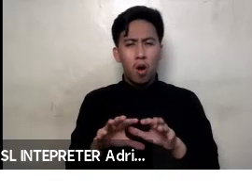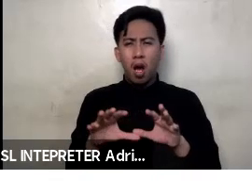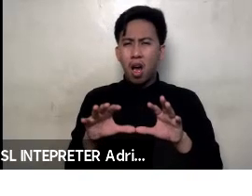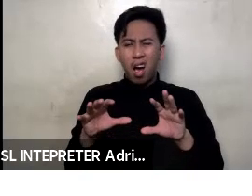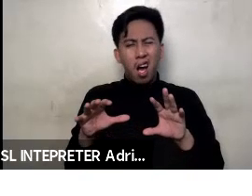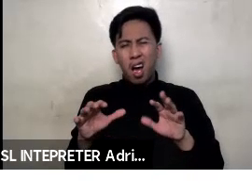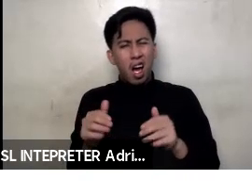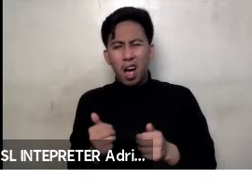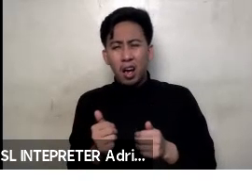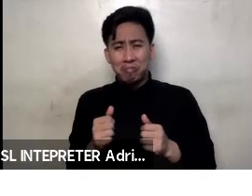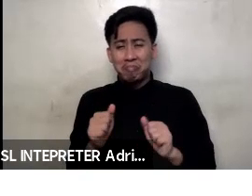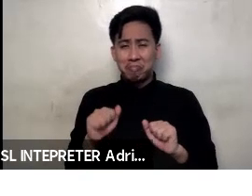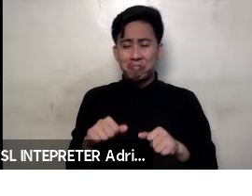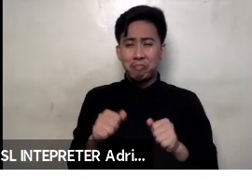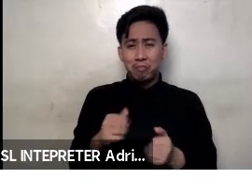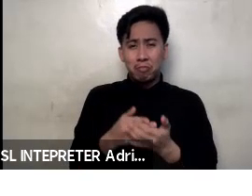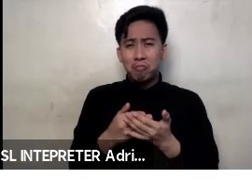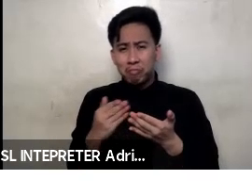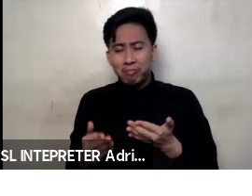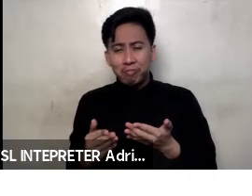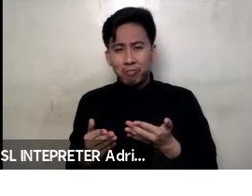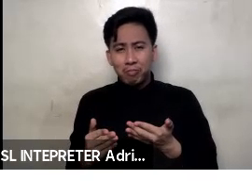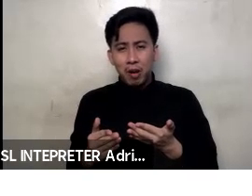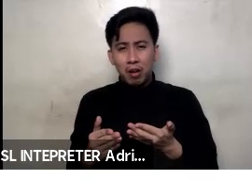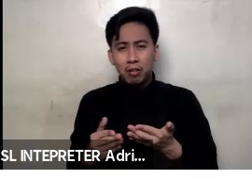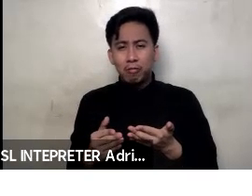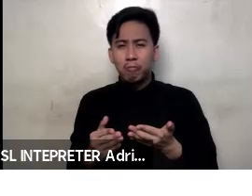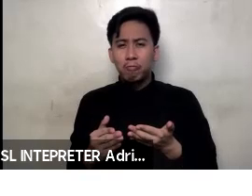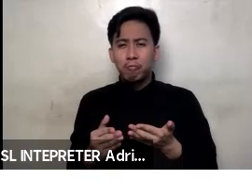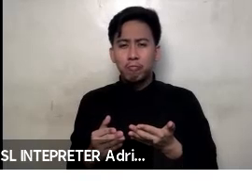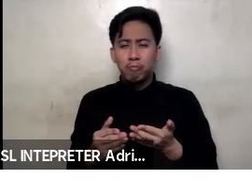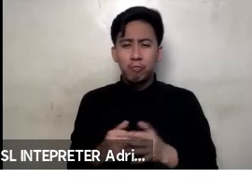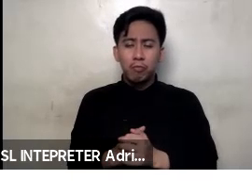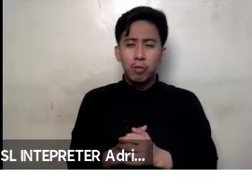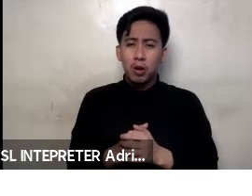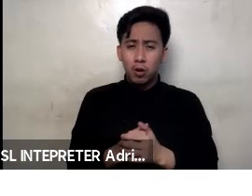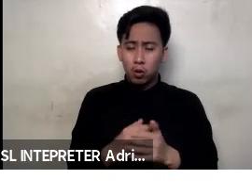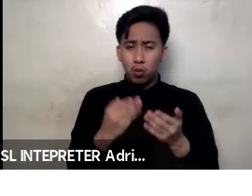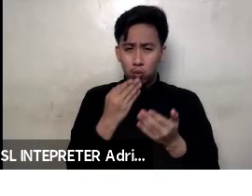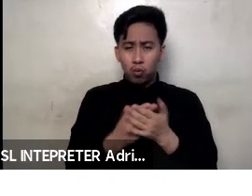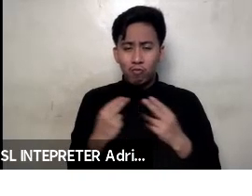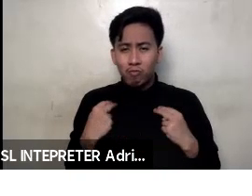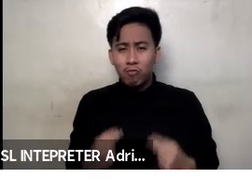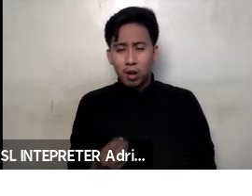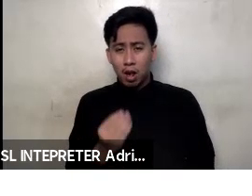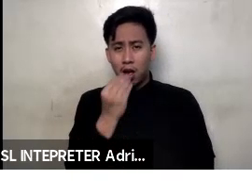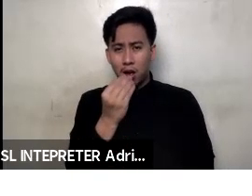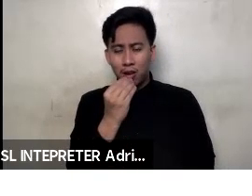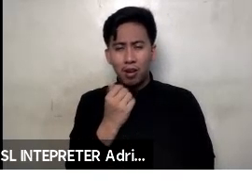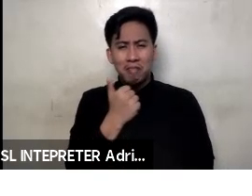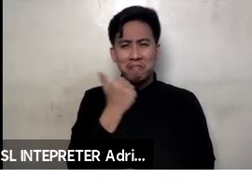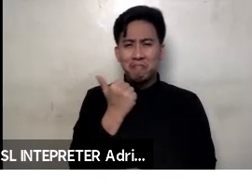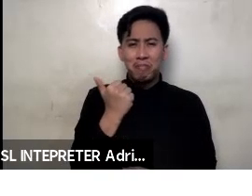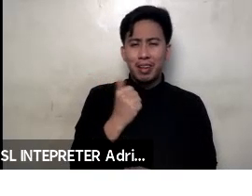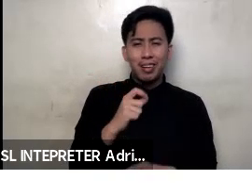diet, before COVID, only this much of people are not able to afford nutritious diet. But